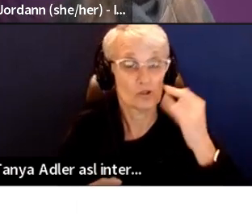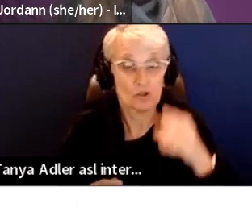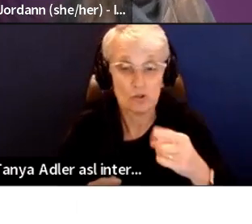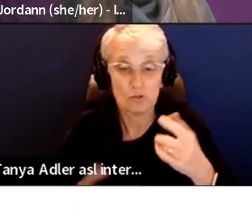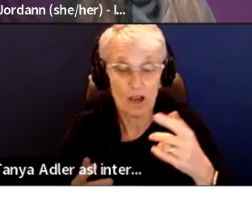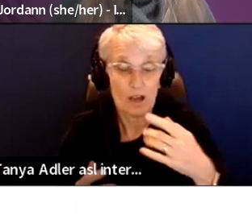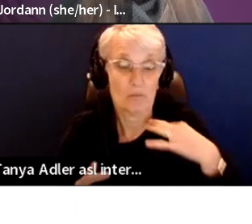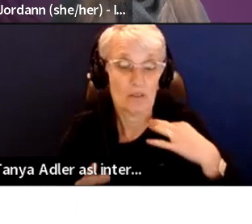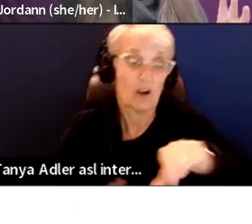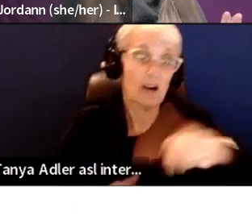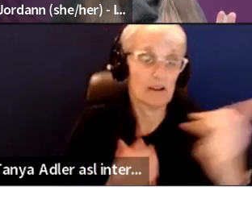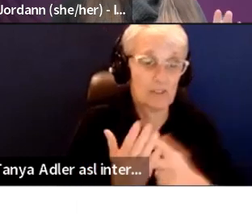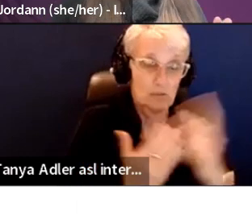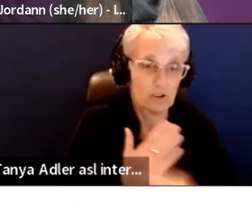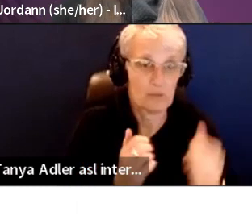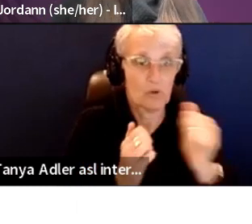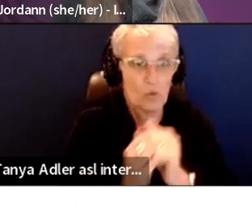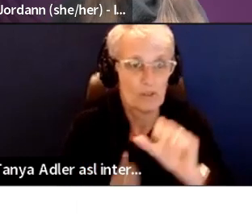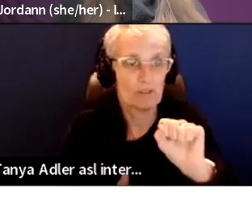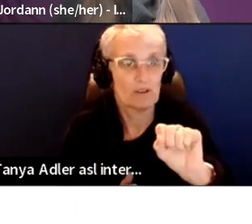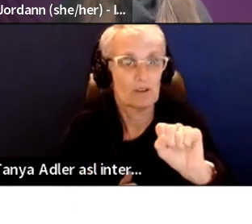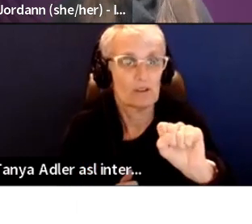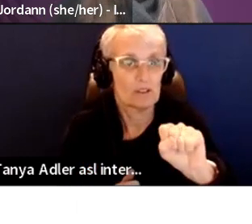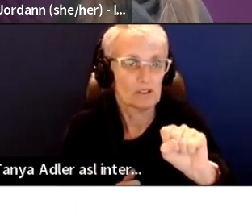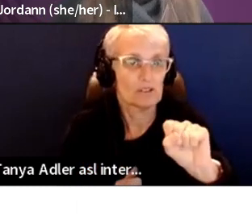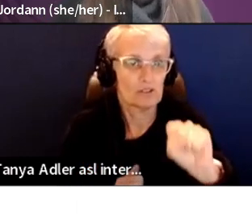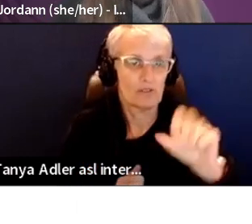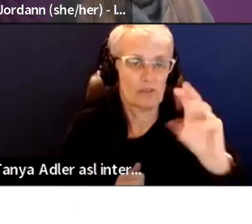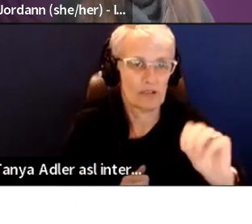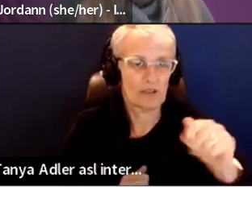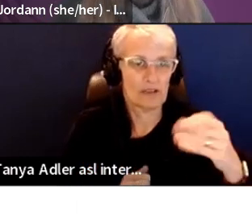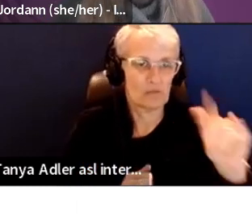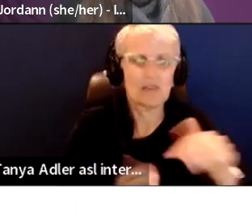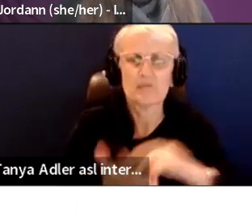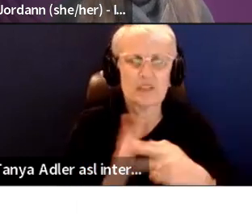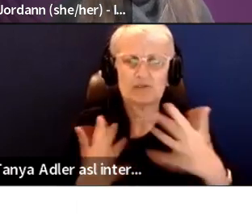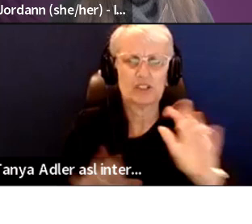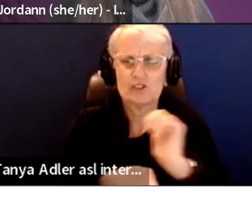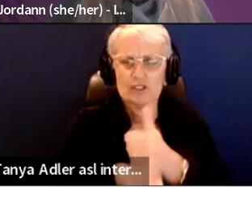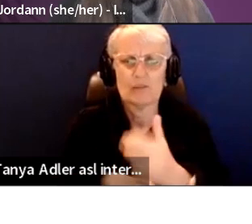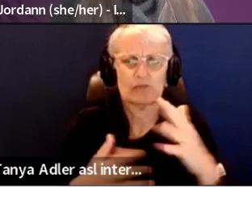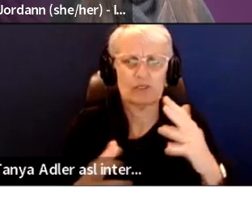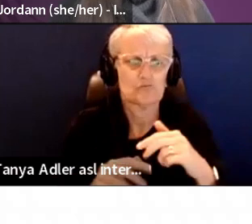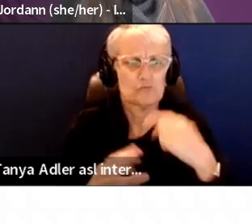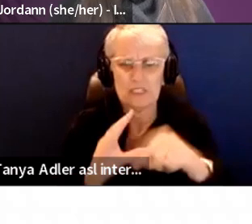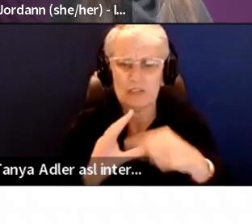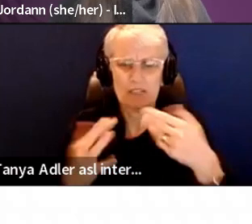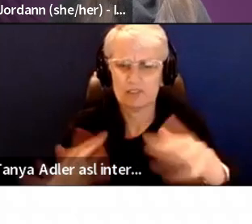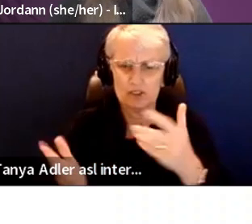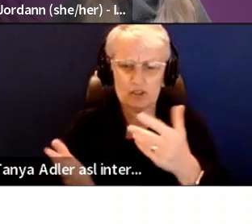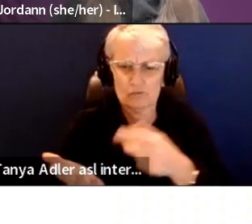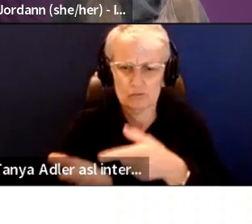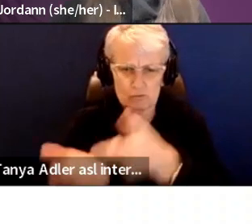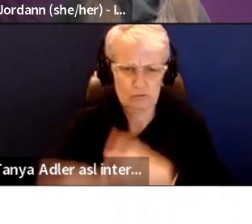to another program with SurveyMonkey Apply, then you already have credentials to log in and your email is probably already verified.